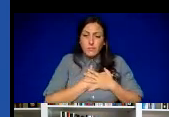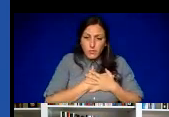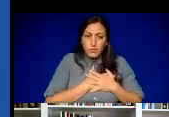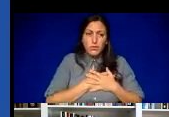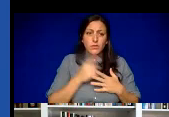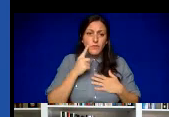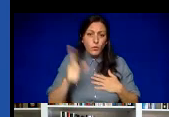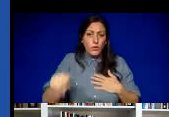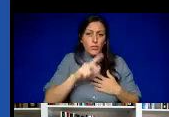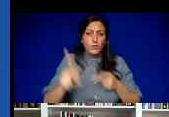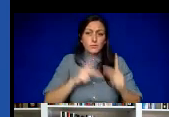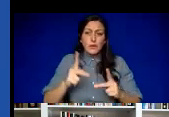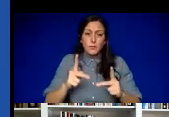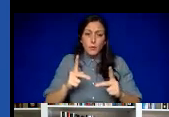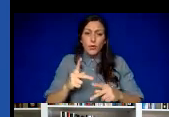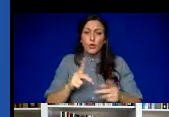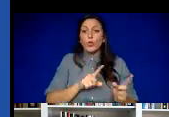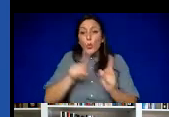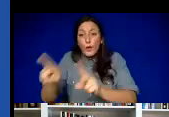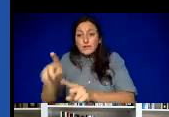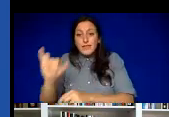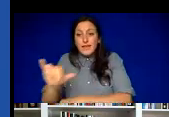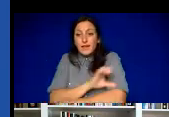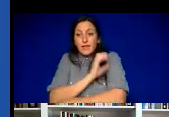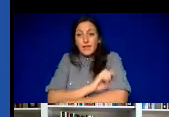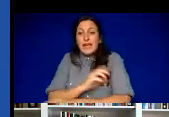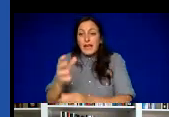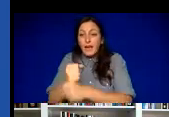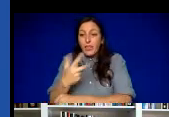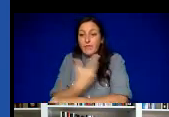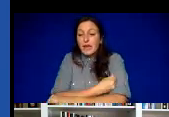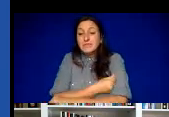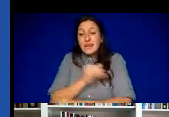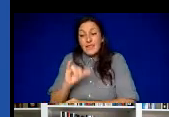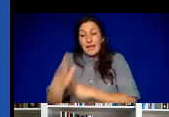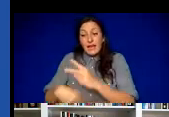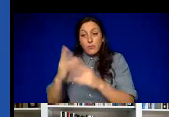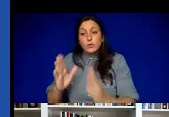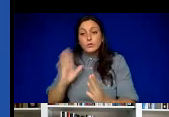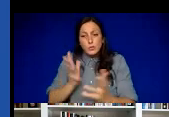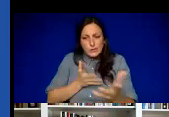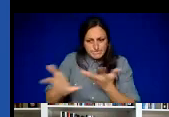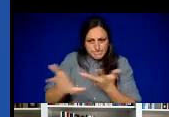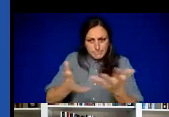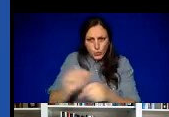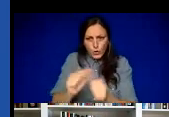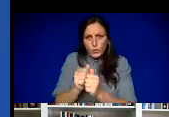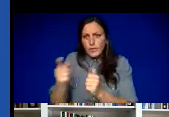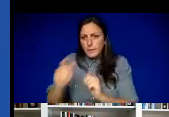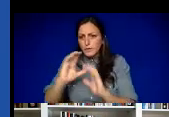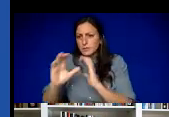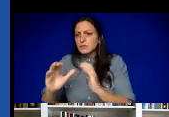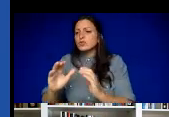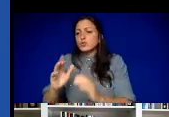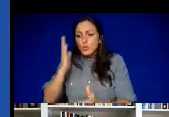who received vaccine at this clinic. We will be working with them in communication to ensure that they have an